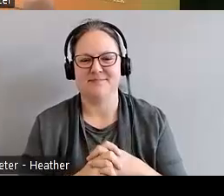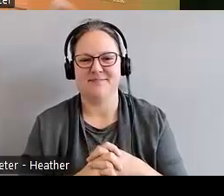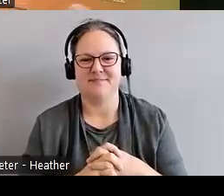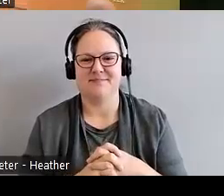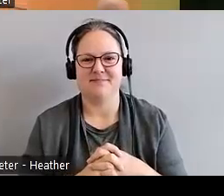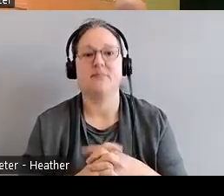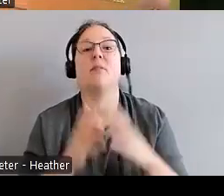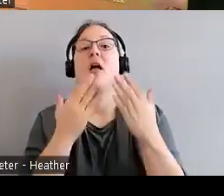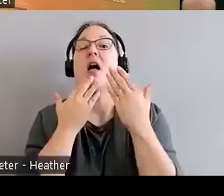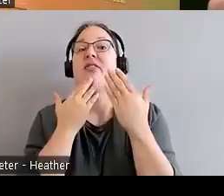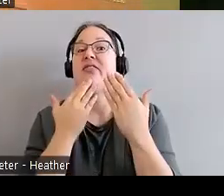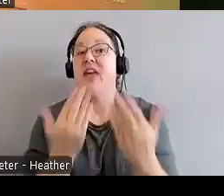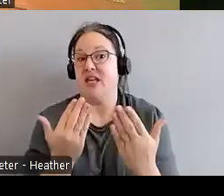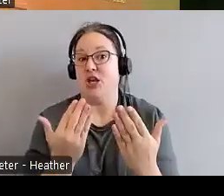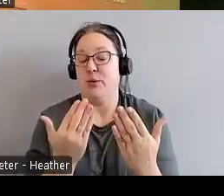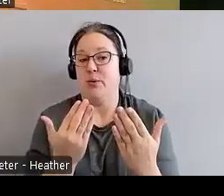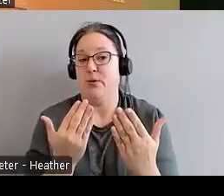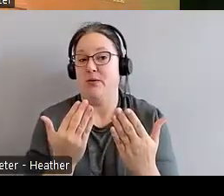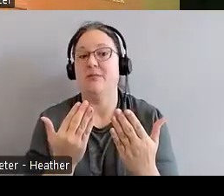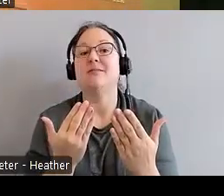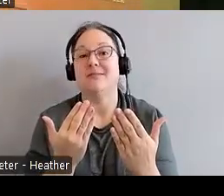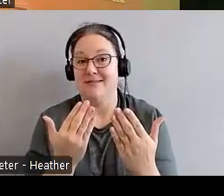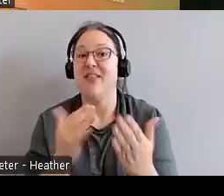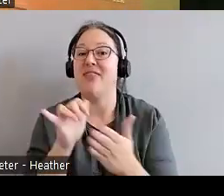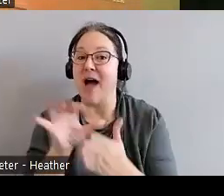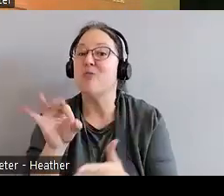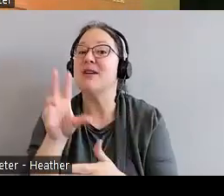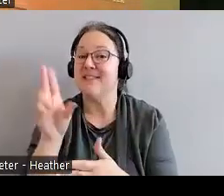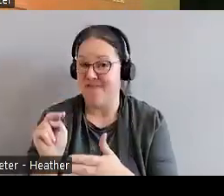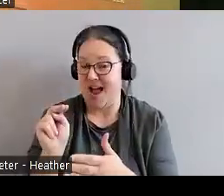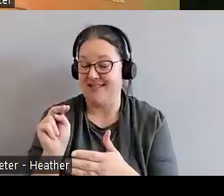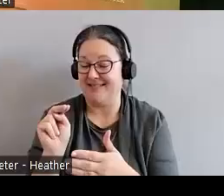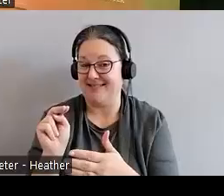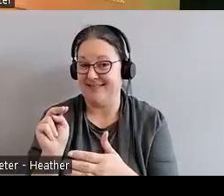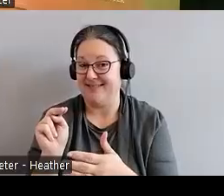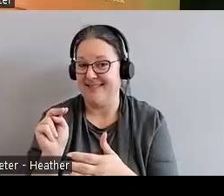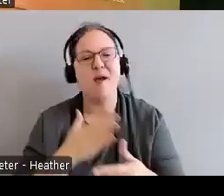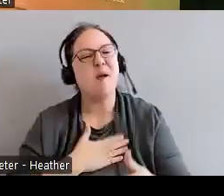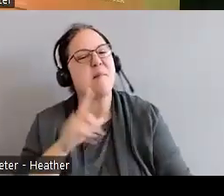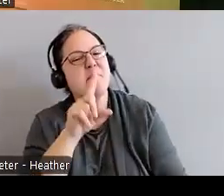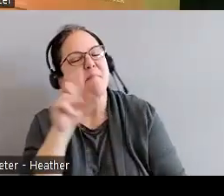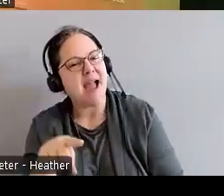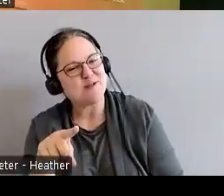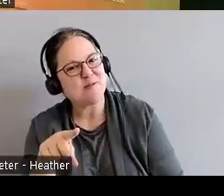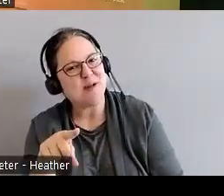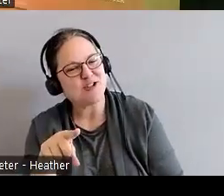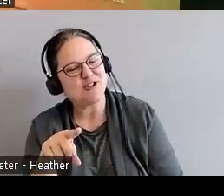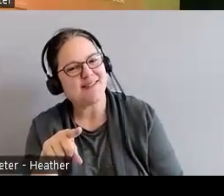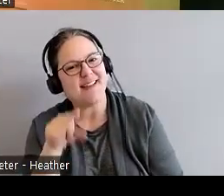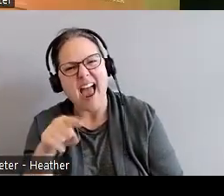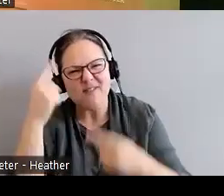Thank you, Ben. That was informative and also really fun. So thank you for that. My question was if you thought about using all of